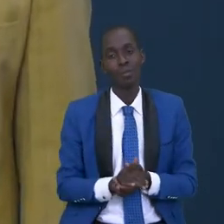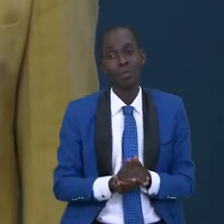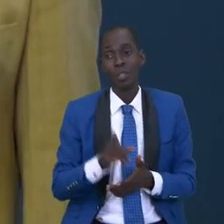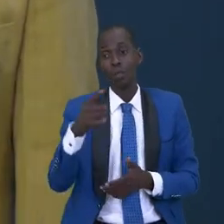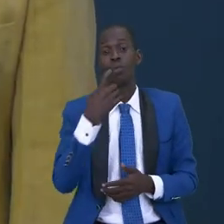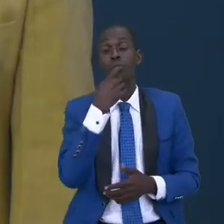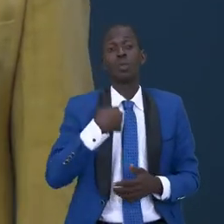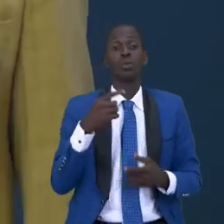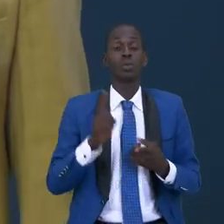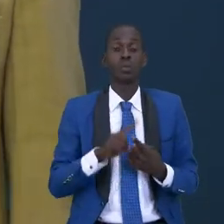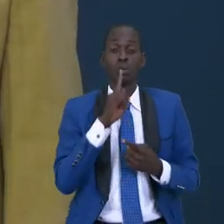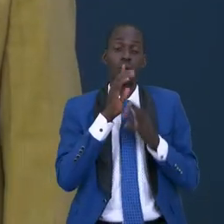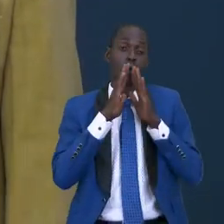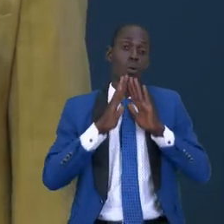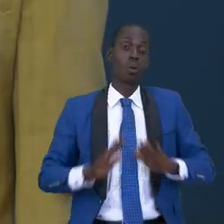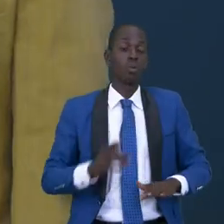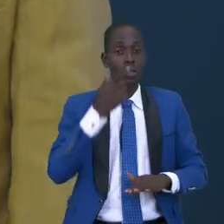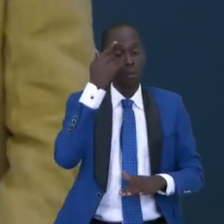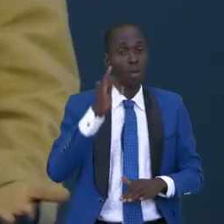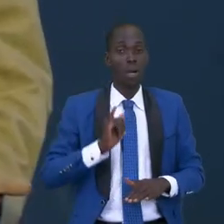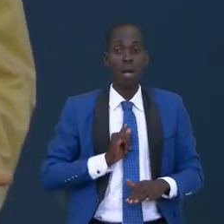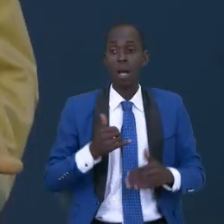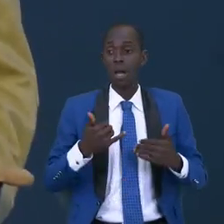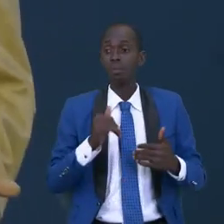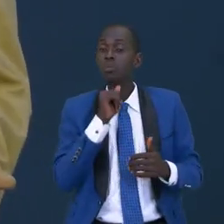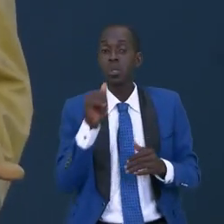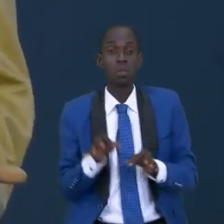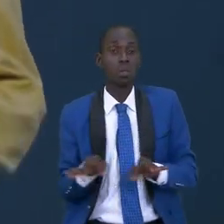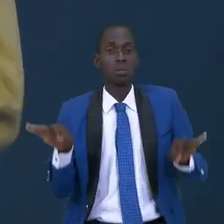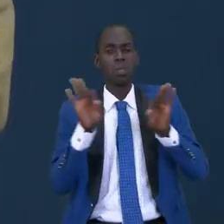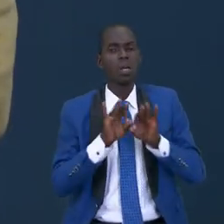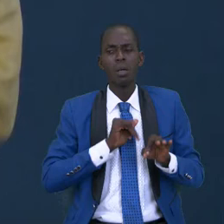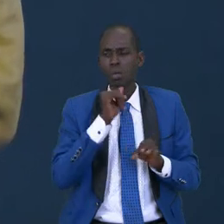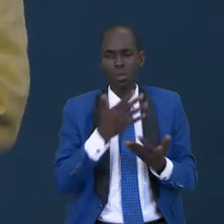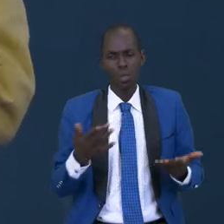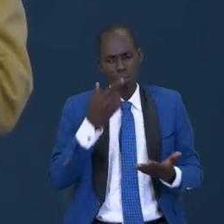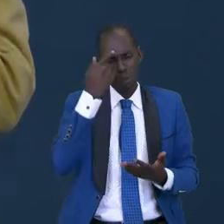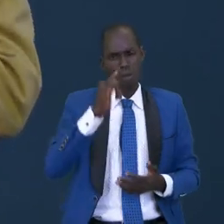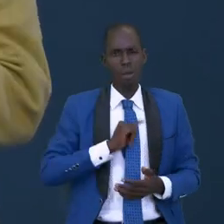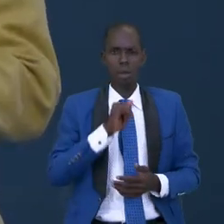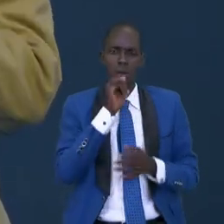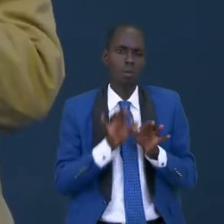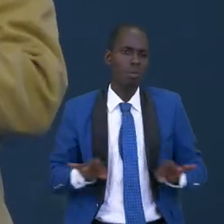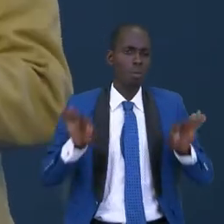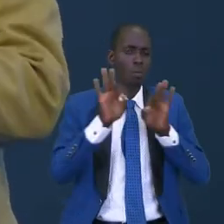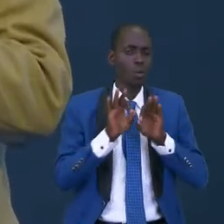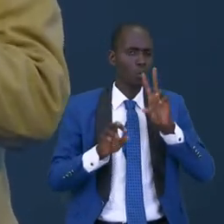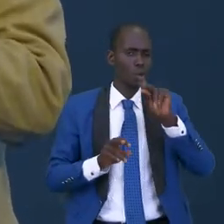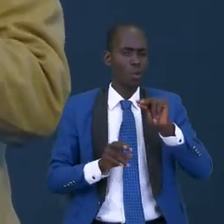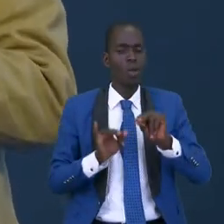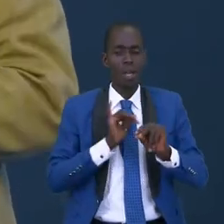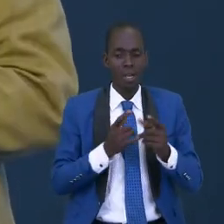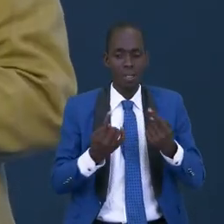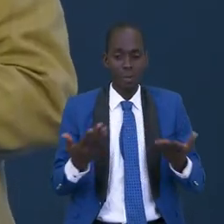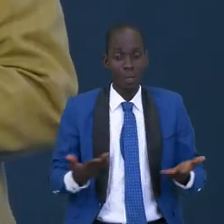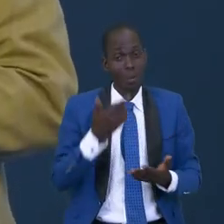quiet because I have no marriage? I don't come on the basis of marriage. I come on the basis